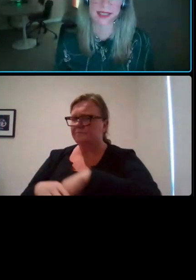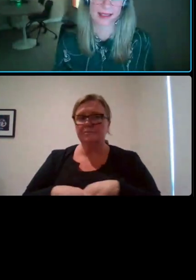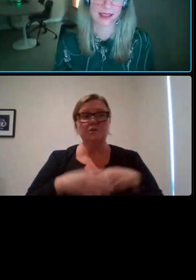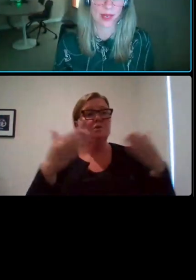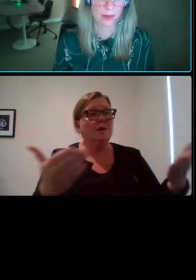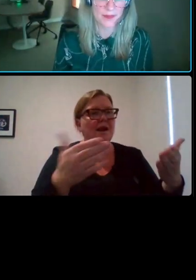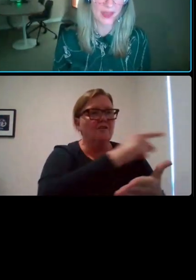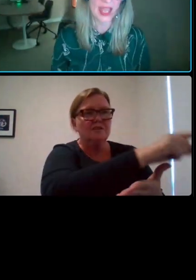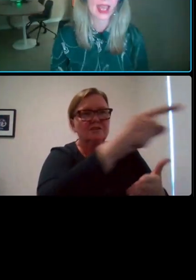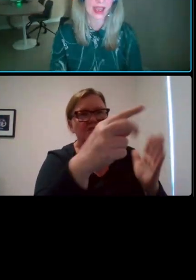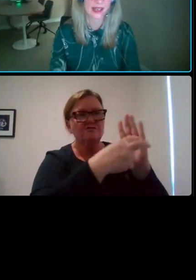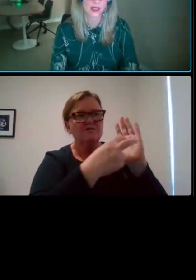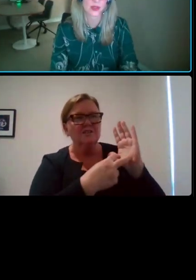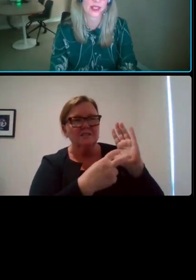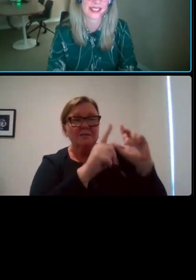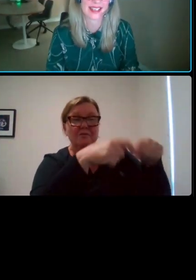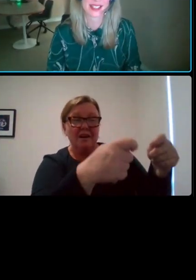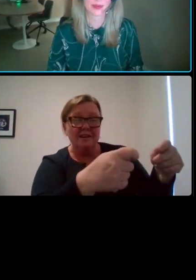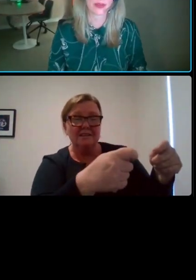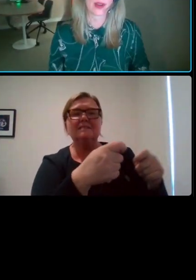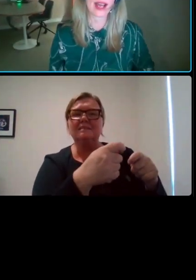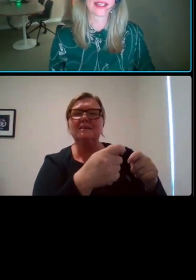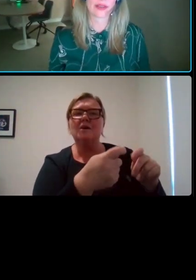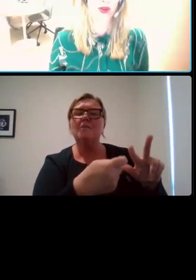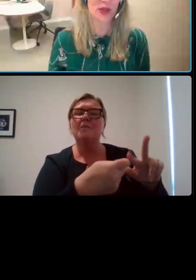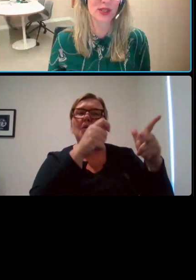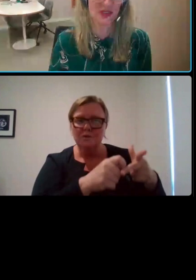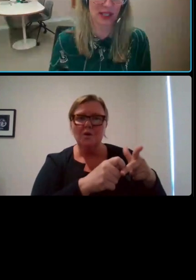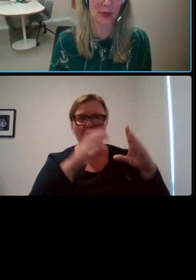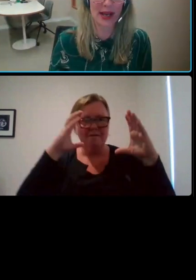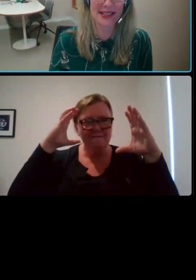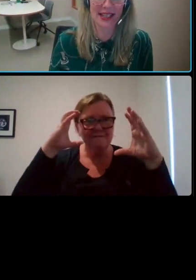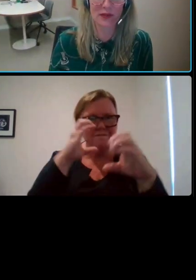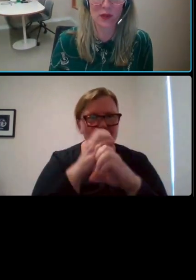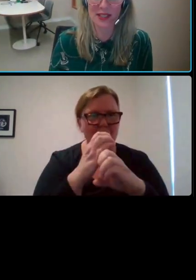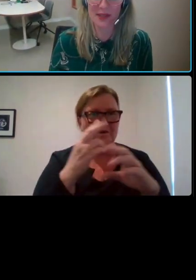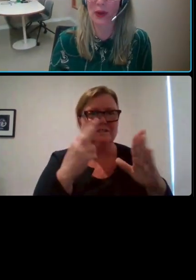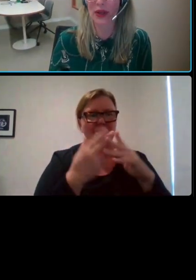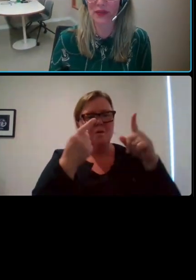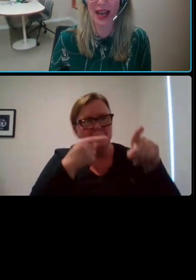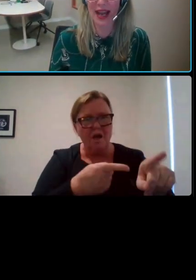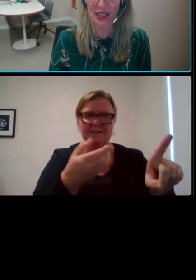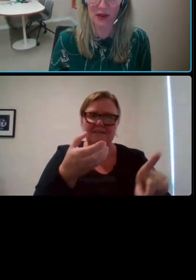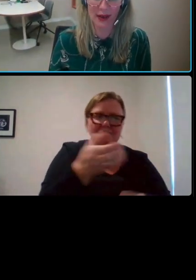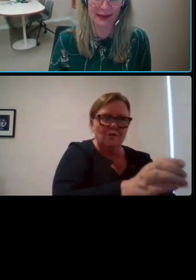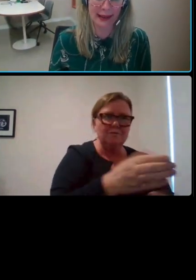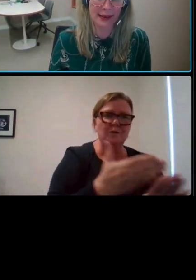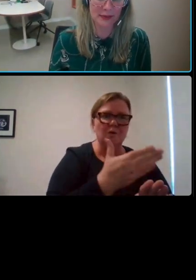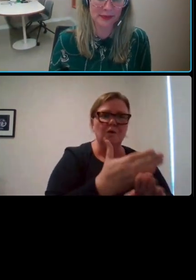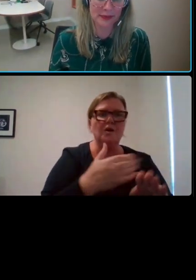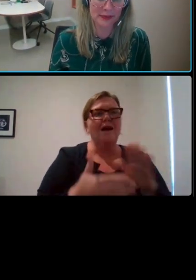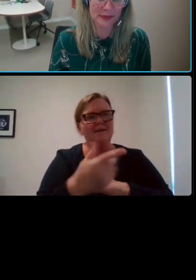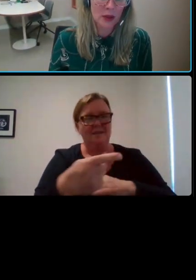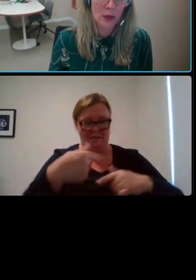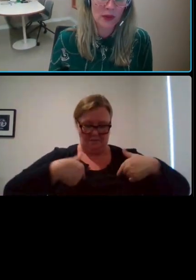more than just the minimum, and it's also intended to provide a focus for the compliance and enforcement work of the aged care